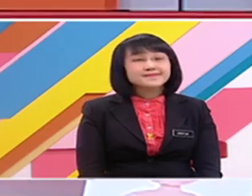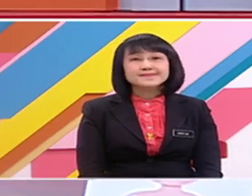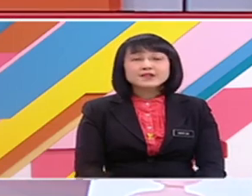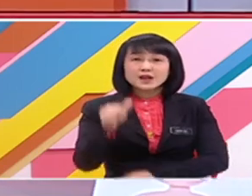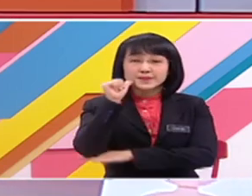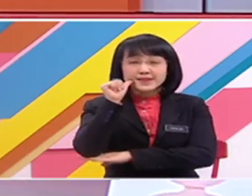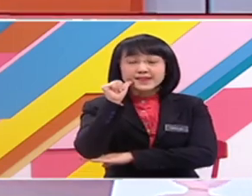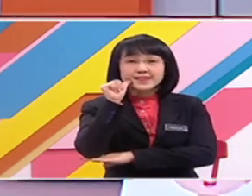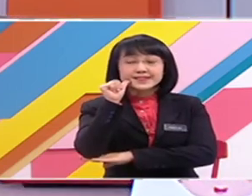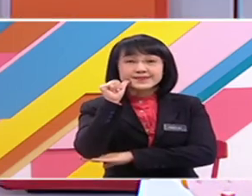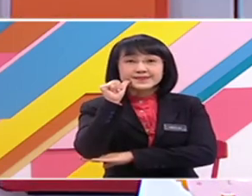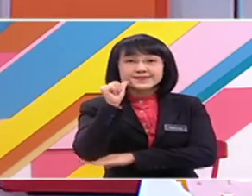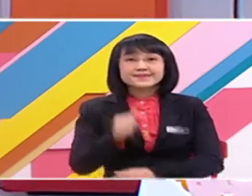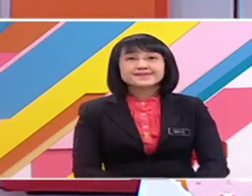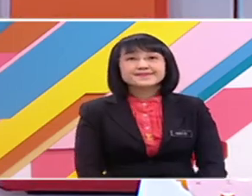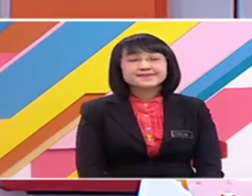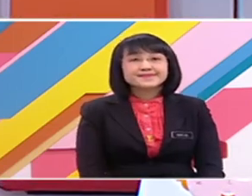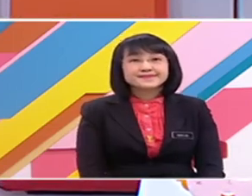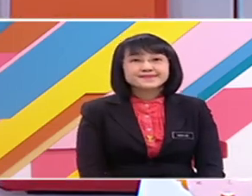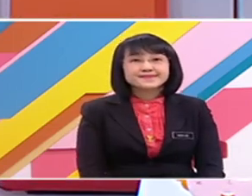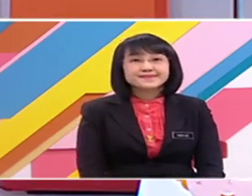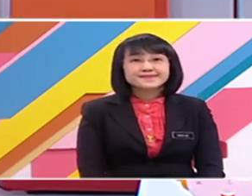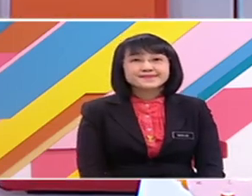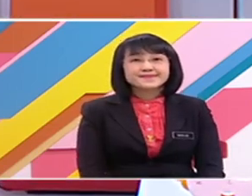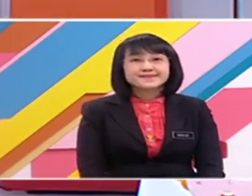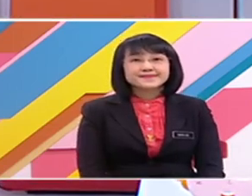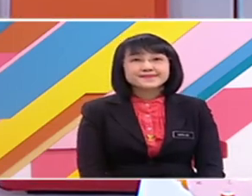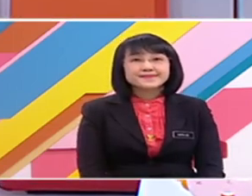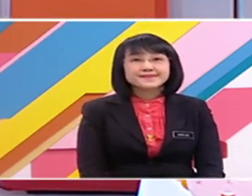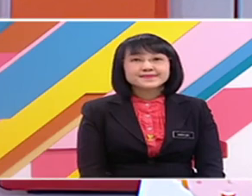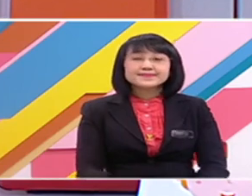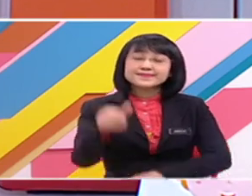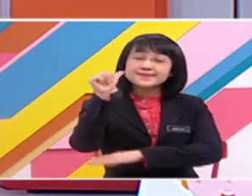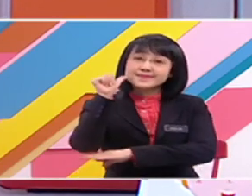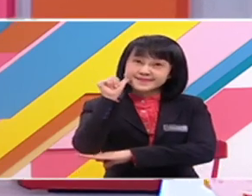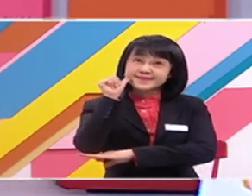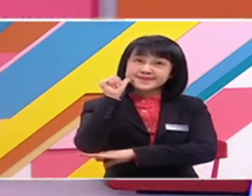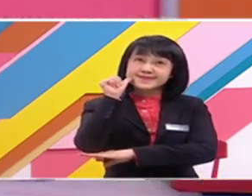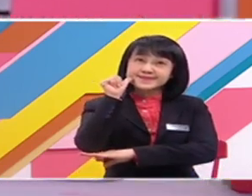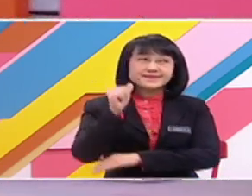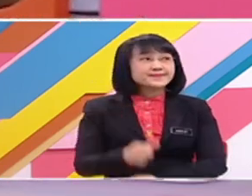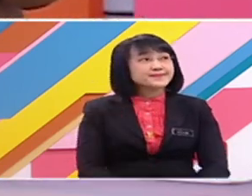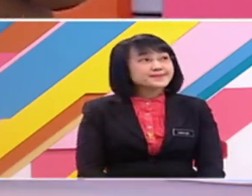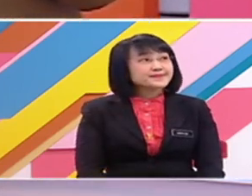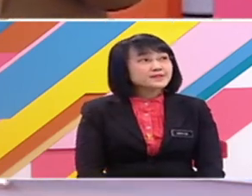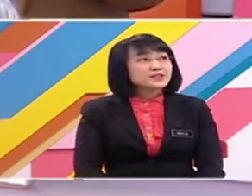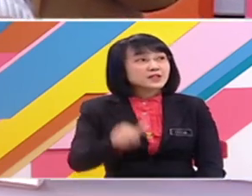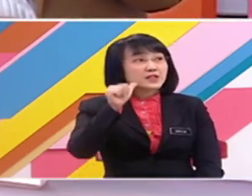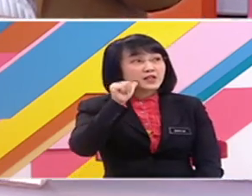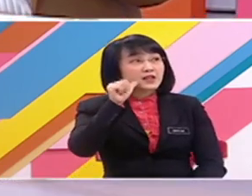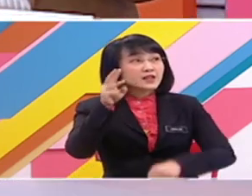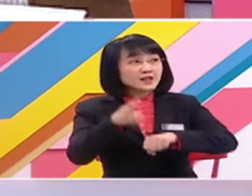Amna. Yes, Amna, the nearest one. Okay, Amna. Okay. Amna wears